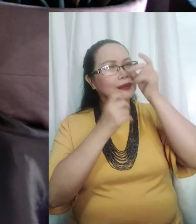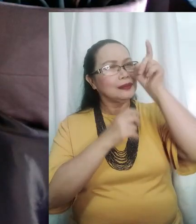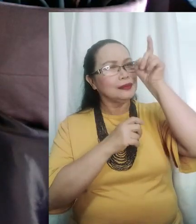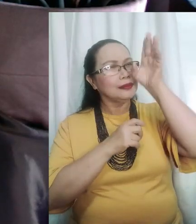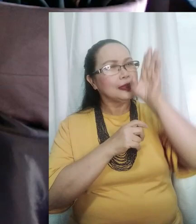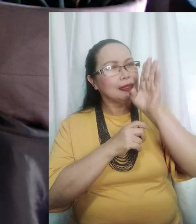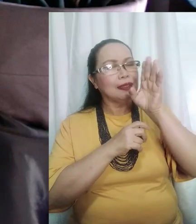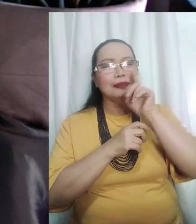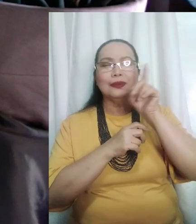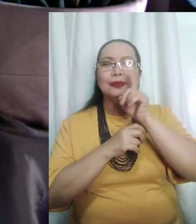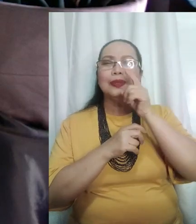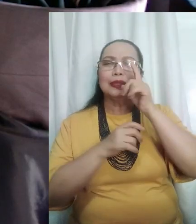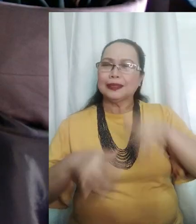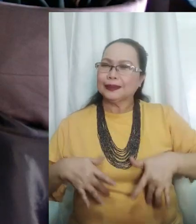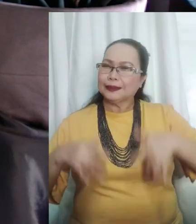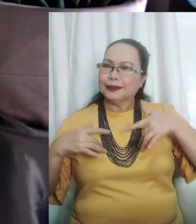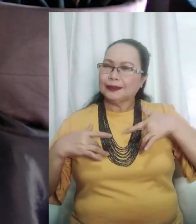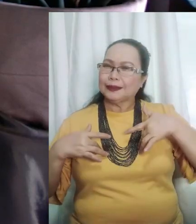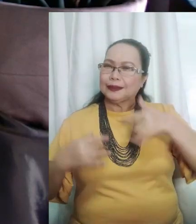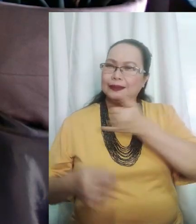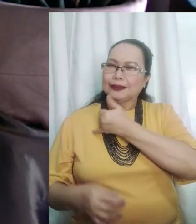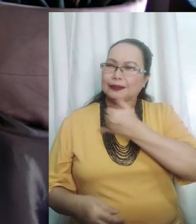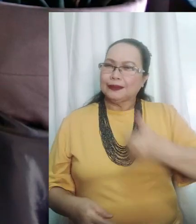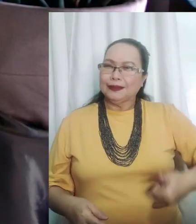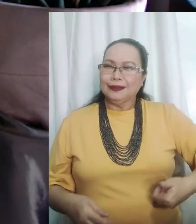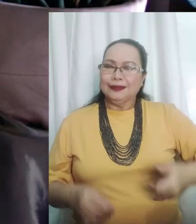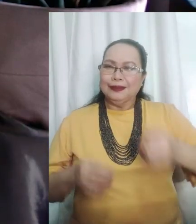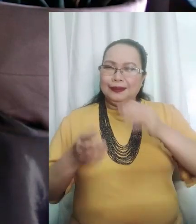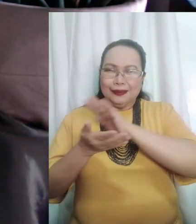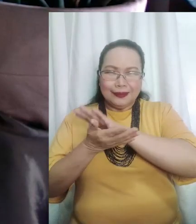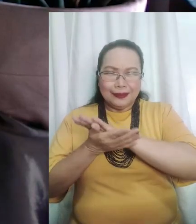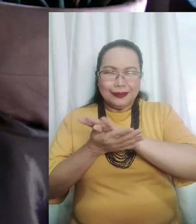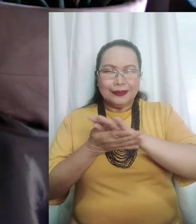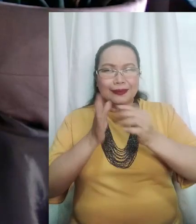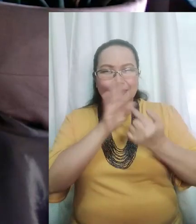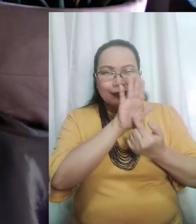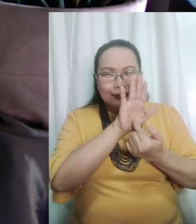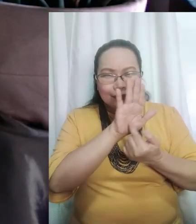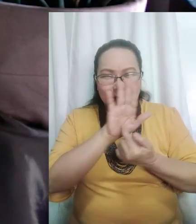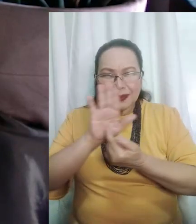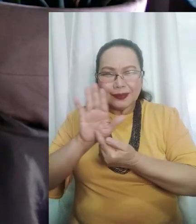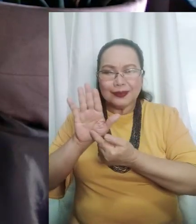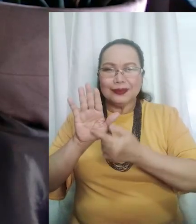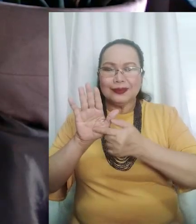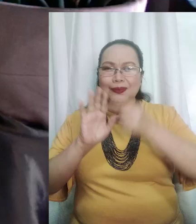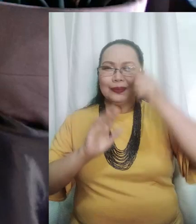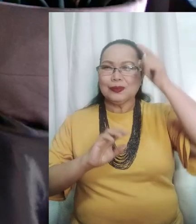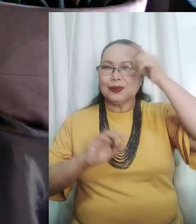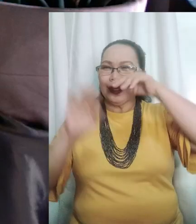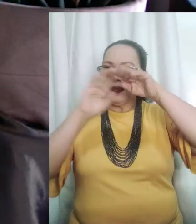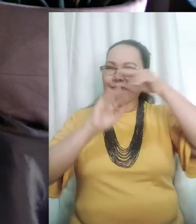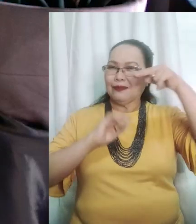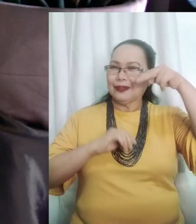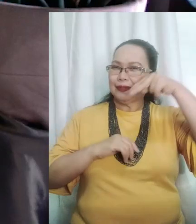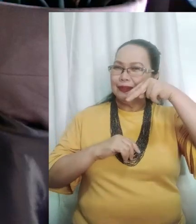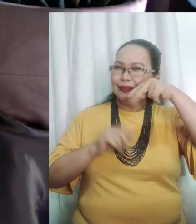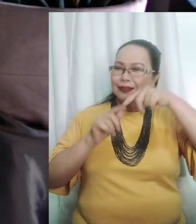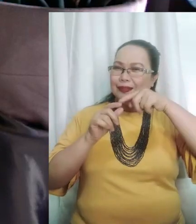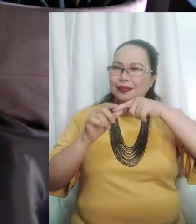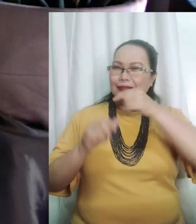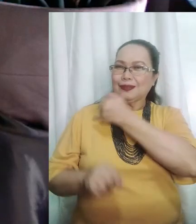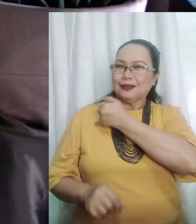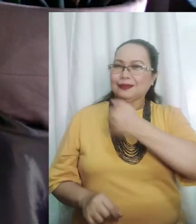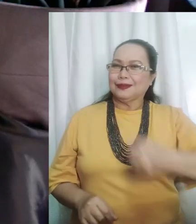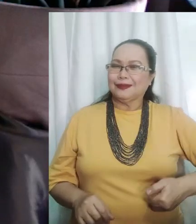life of Joseph as it is played out in the, you know, in the eyes of heaven. And from